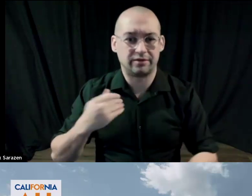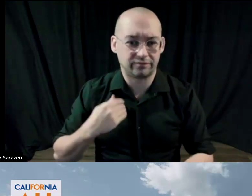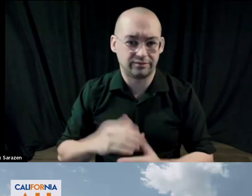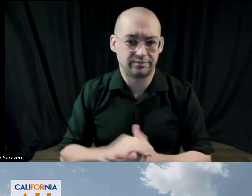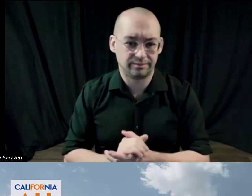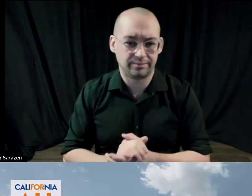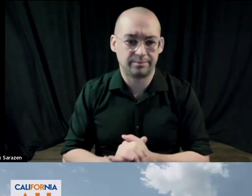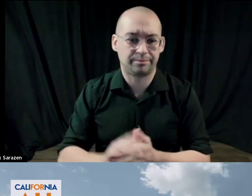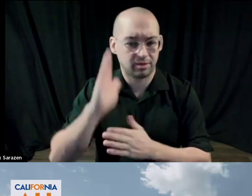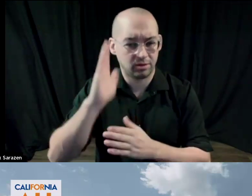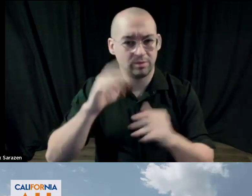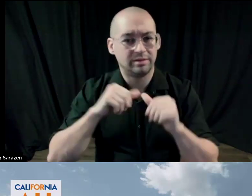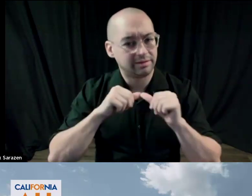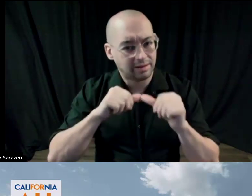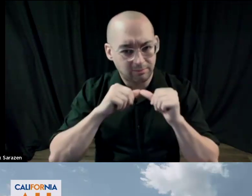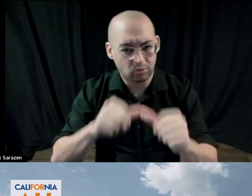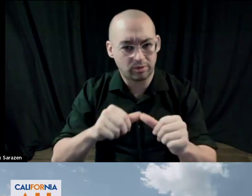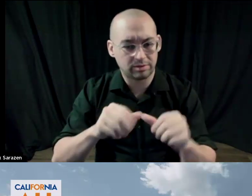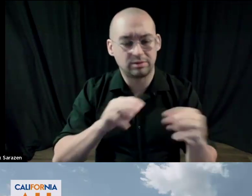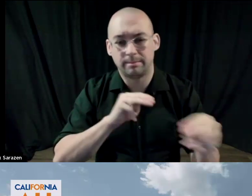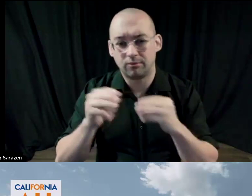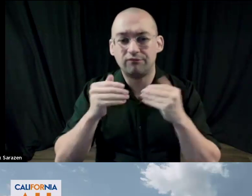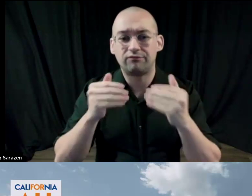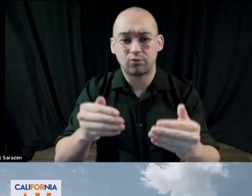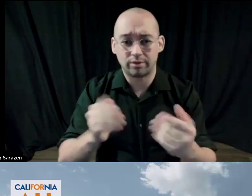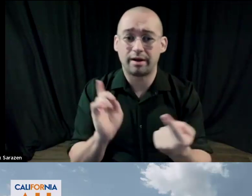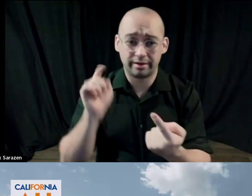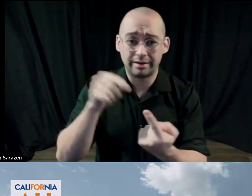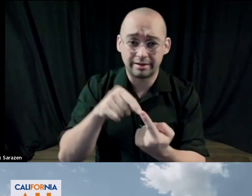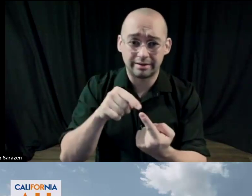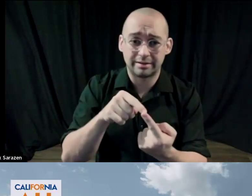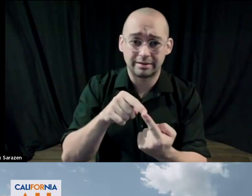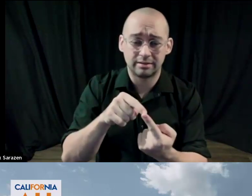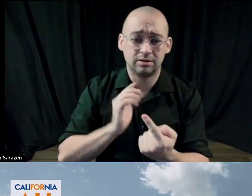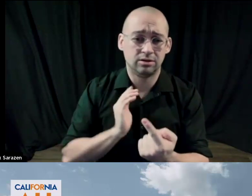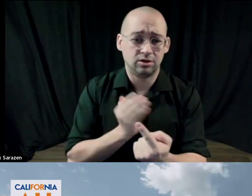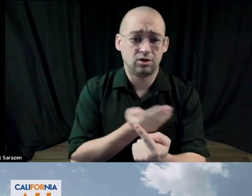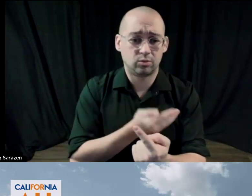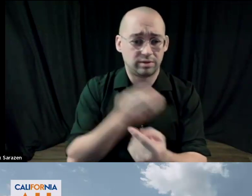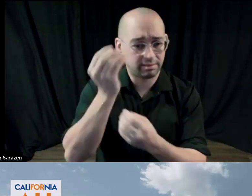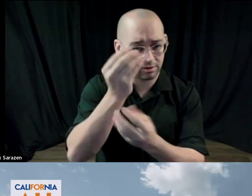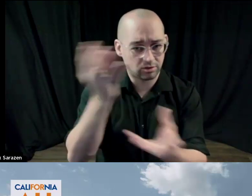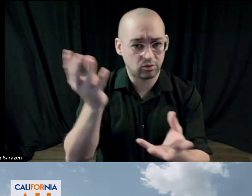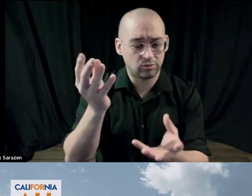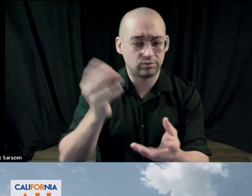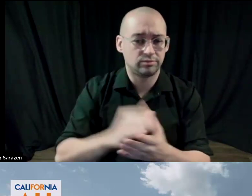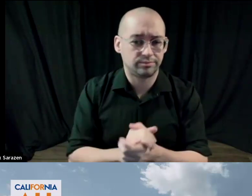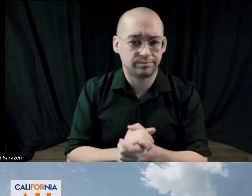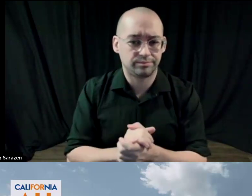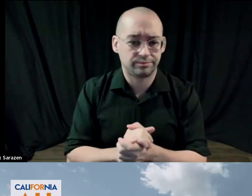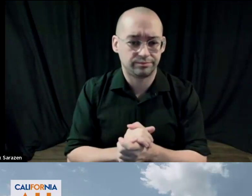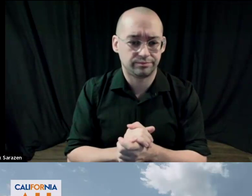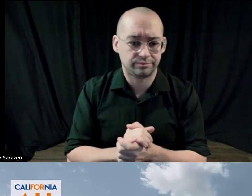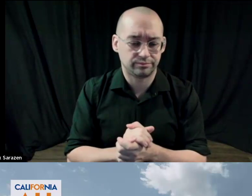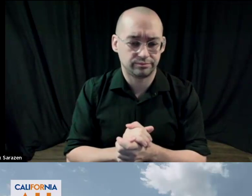We're just going to keep our heads down and move forward as planned until we are informed otherwise.